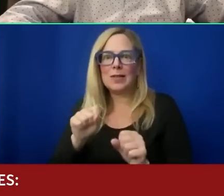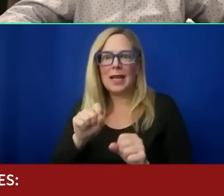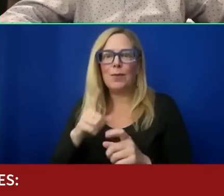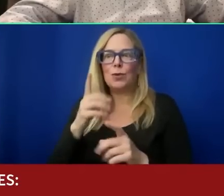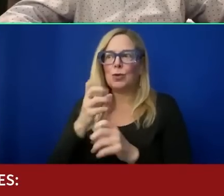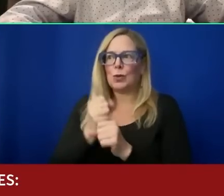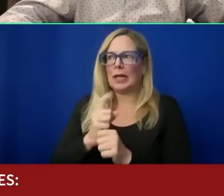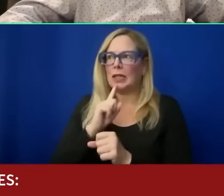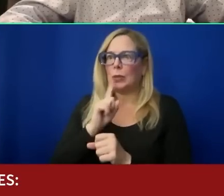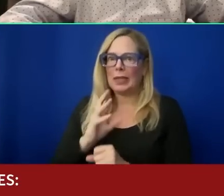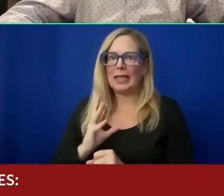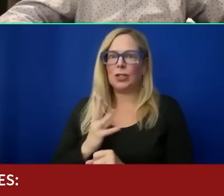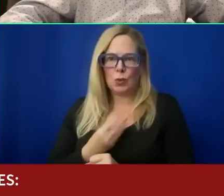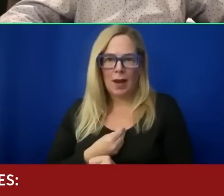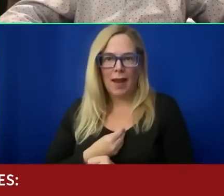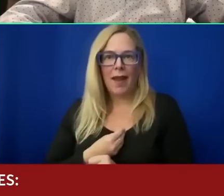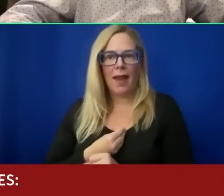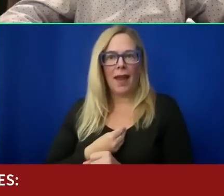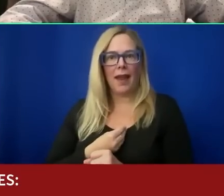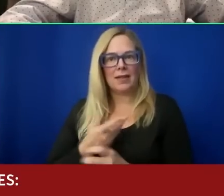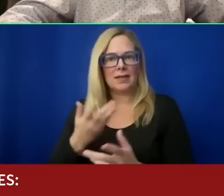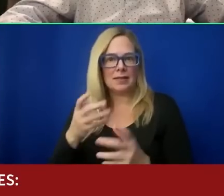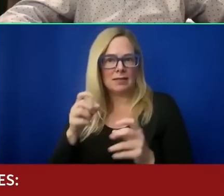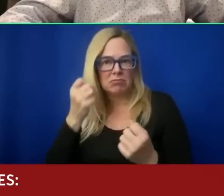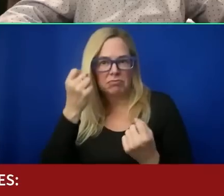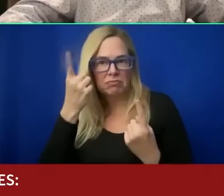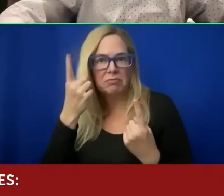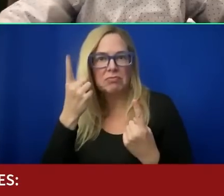main reasons that she took a job there. Slide change.